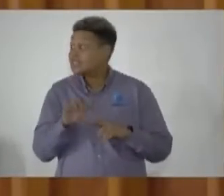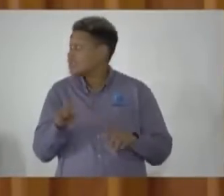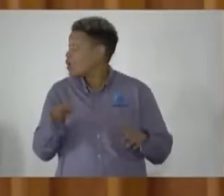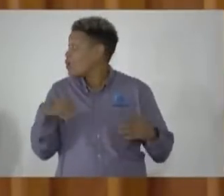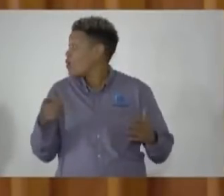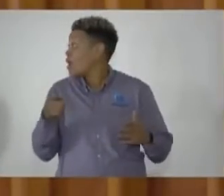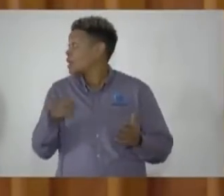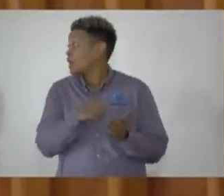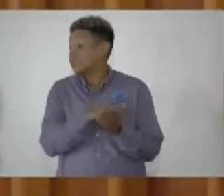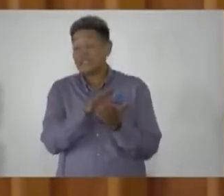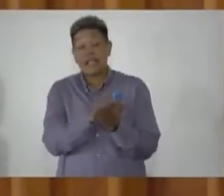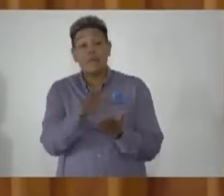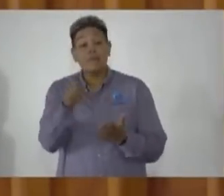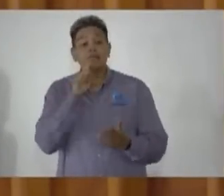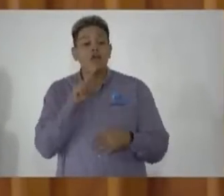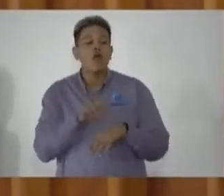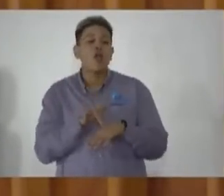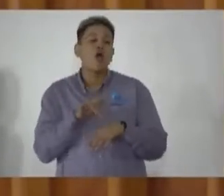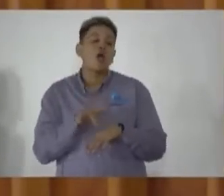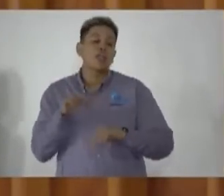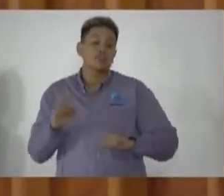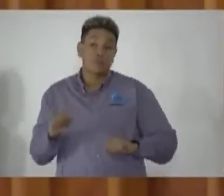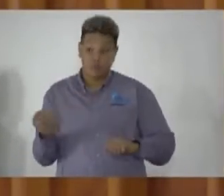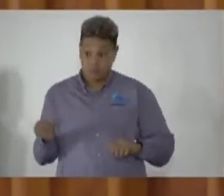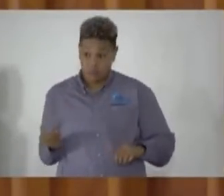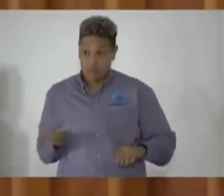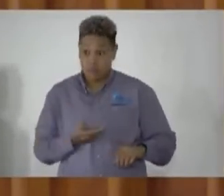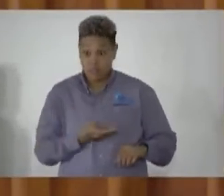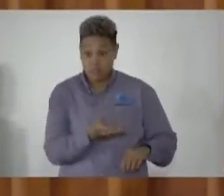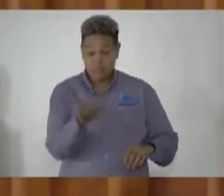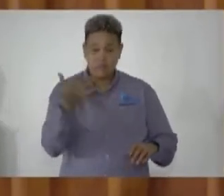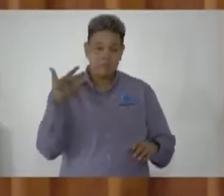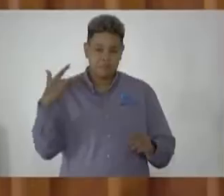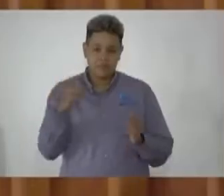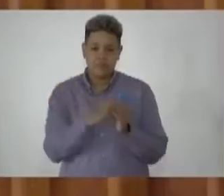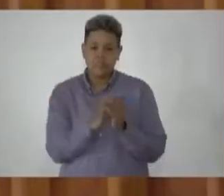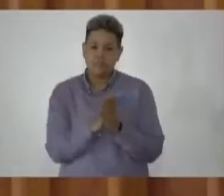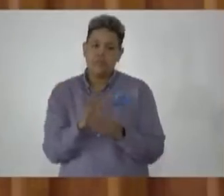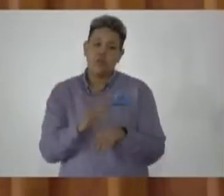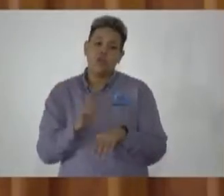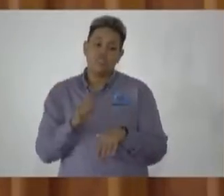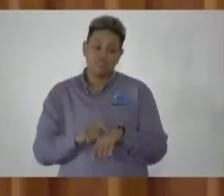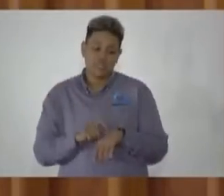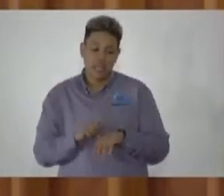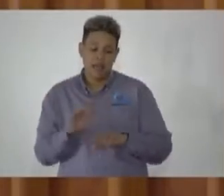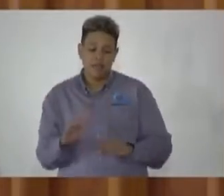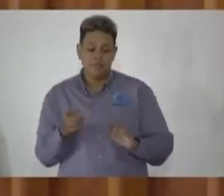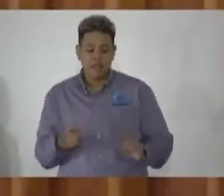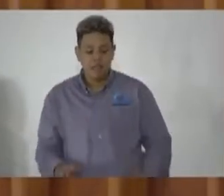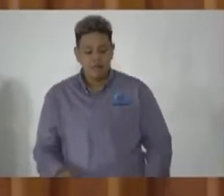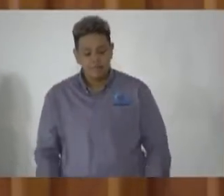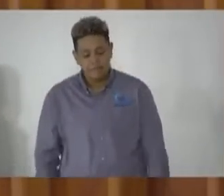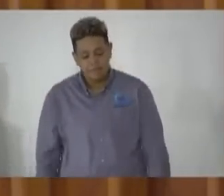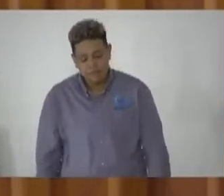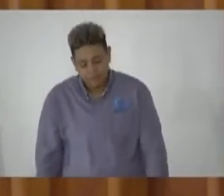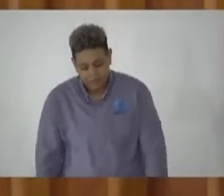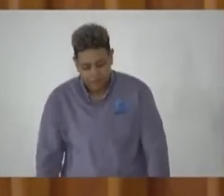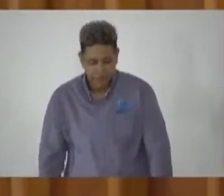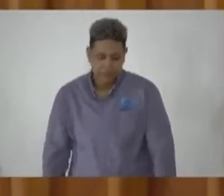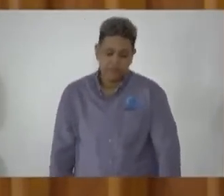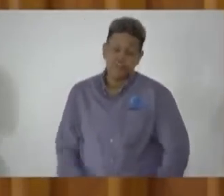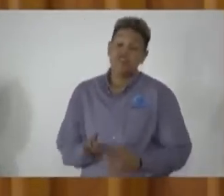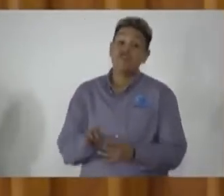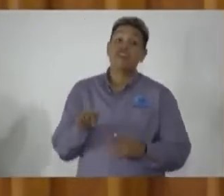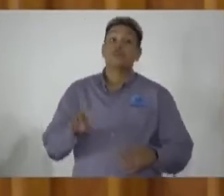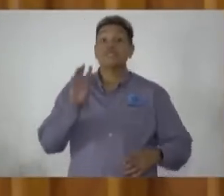are tabled at the earliest possible time. Now, in relation to these